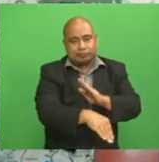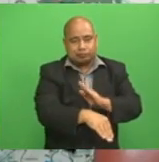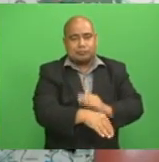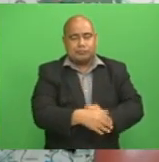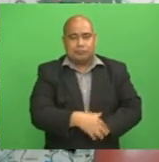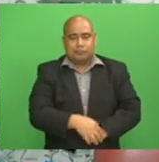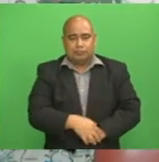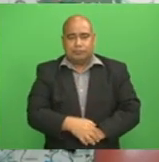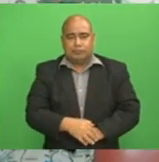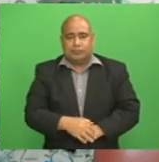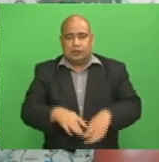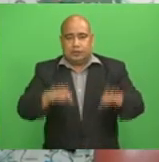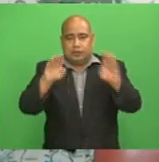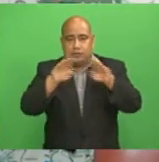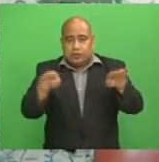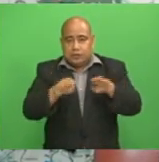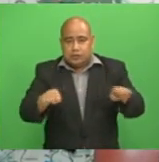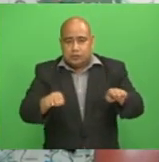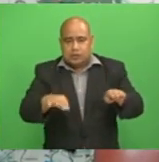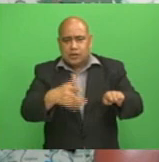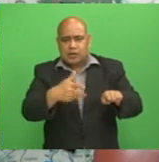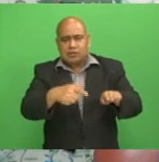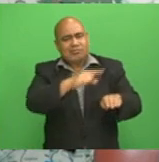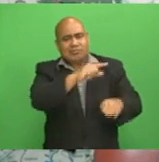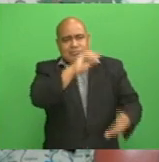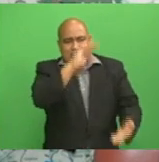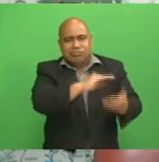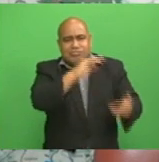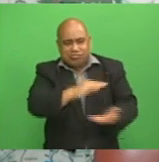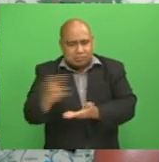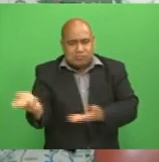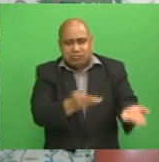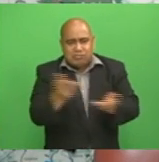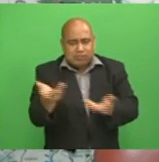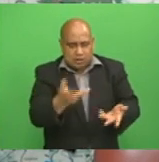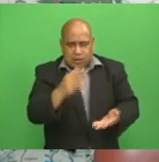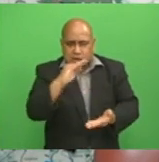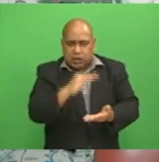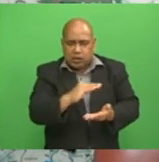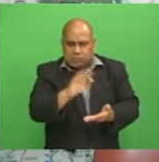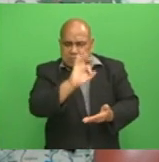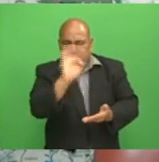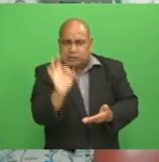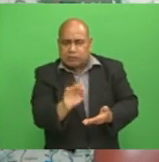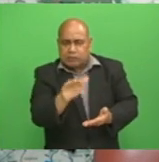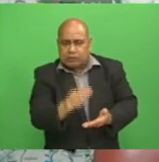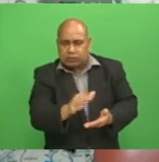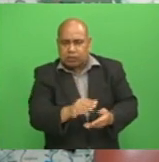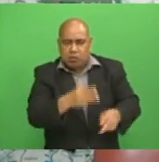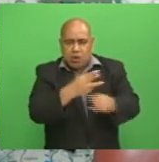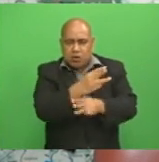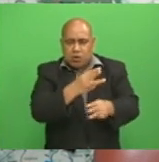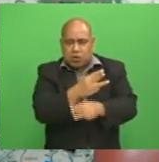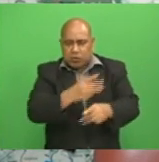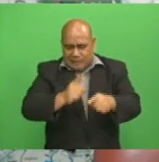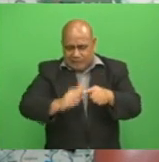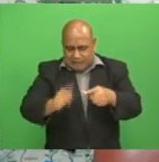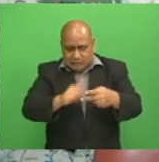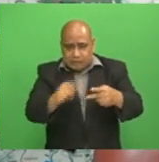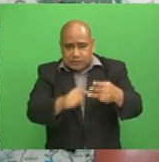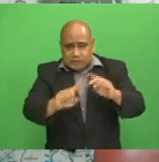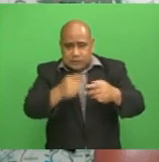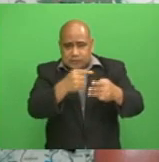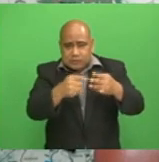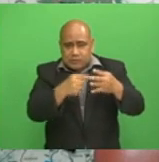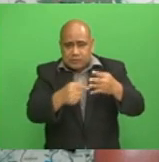supply, dropped by about 28%. And wood chips by 18.4%. Wood chips are actually exported